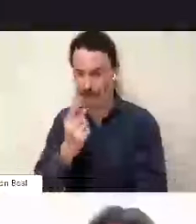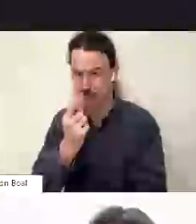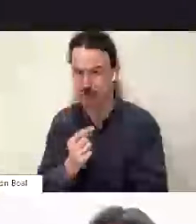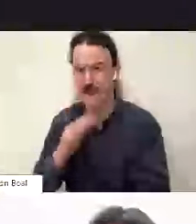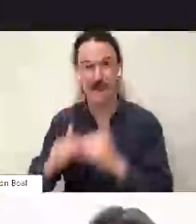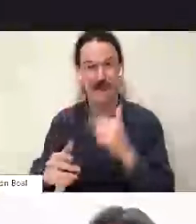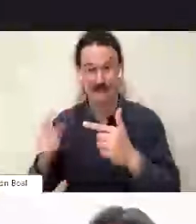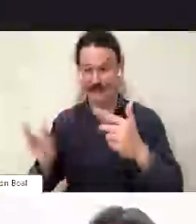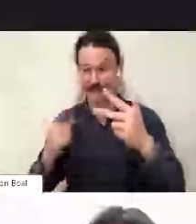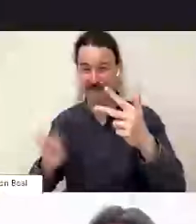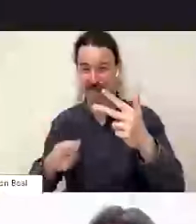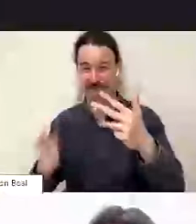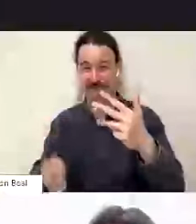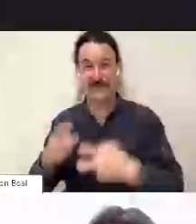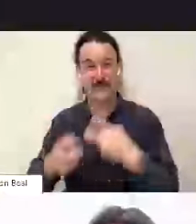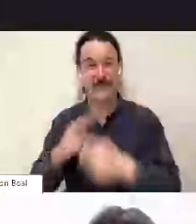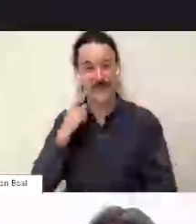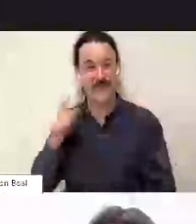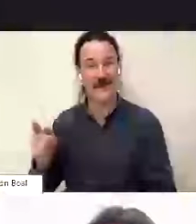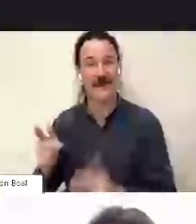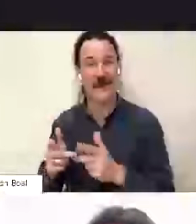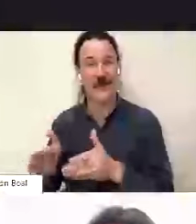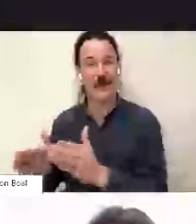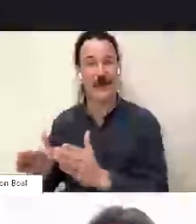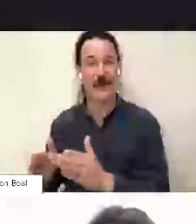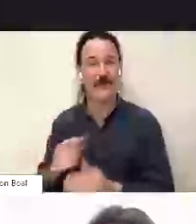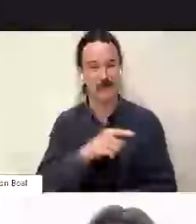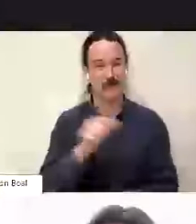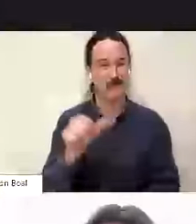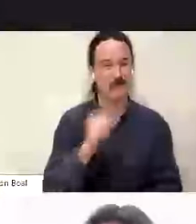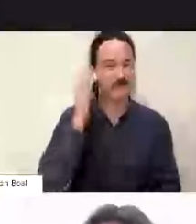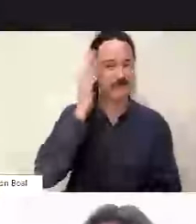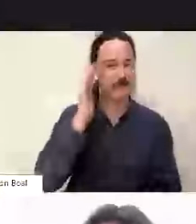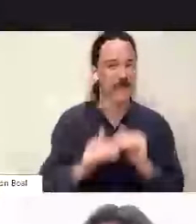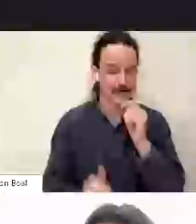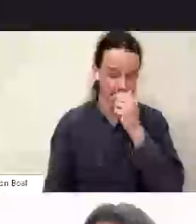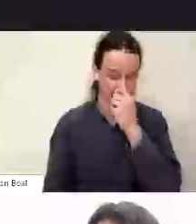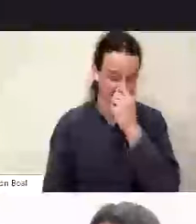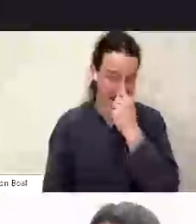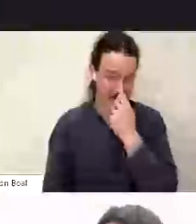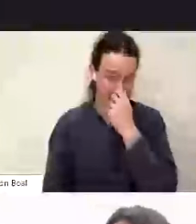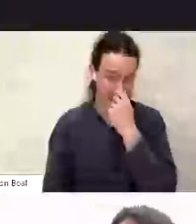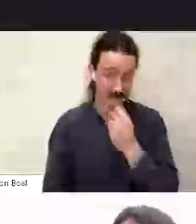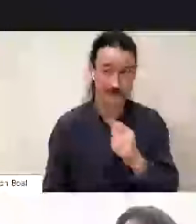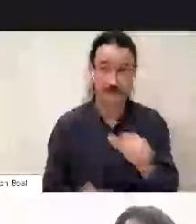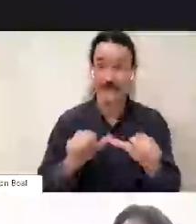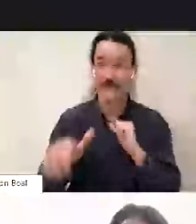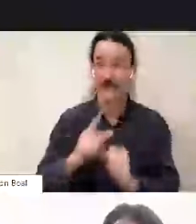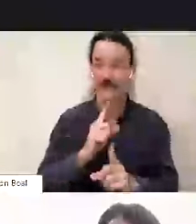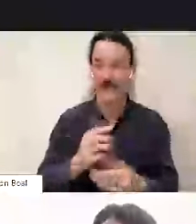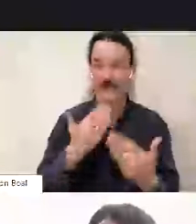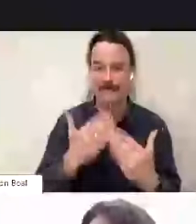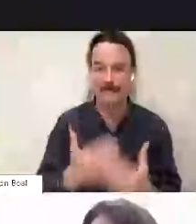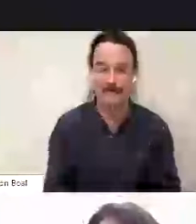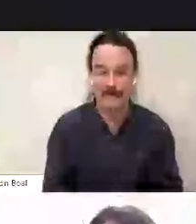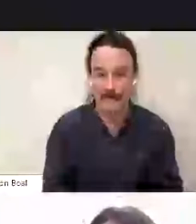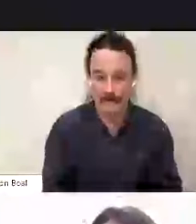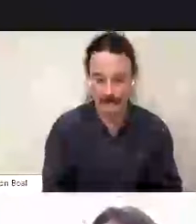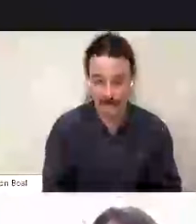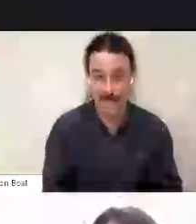think that's the other method that's worth considering as well. Yeah, that's really great advice. Okay, next